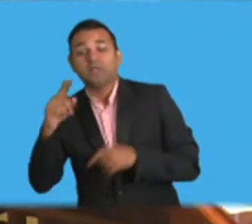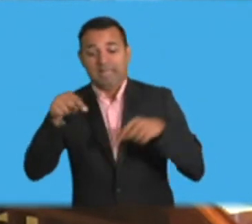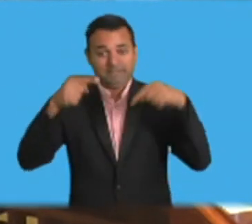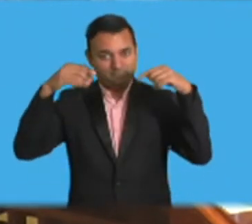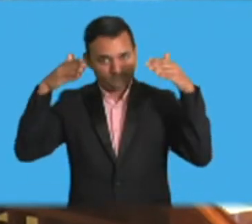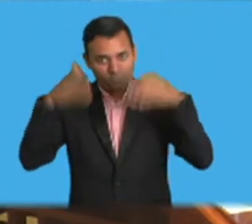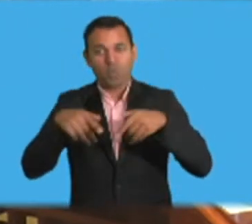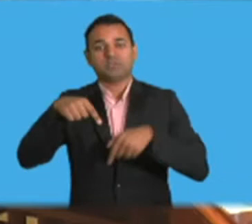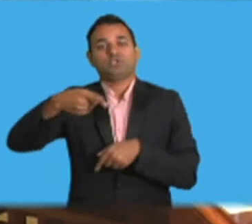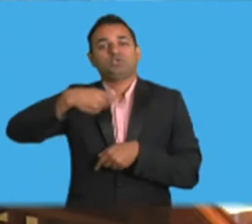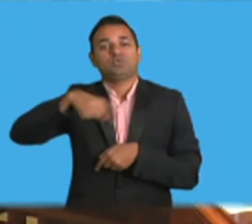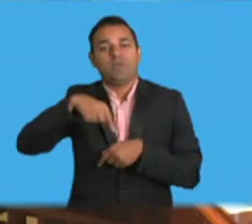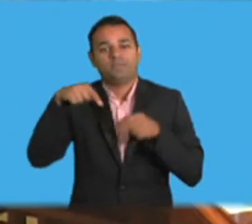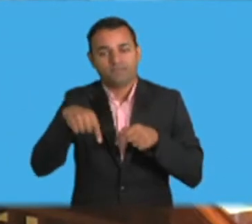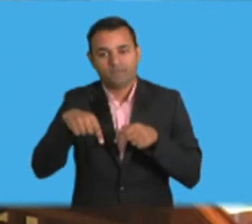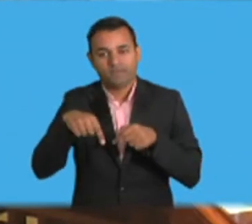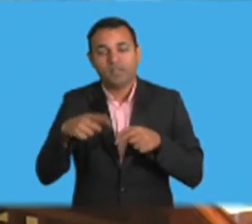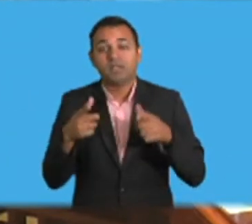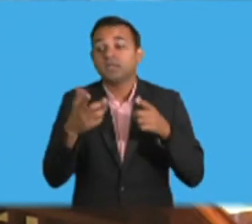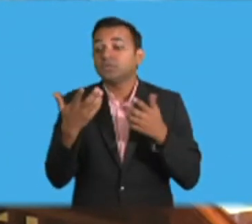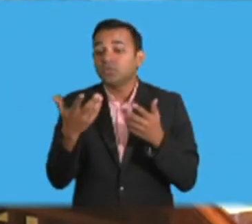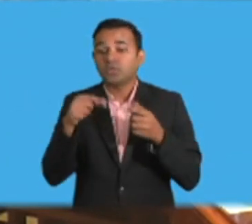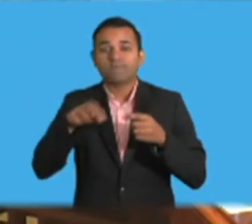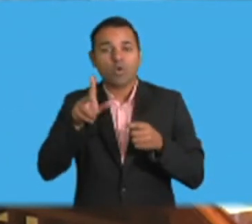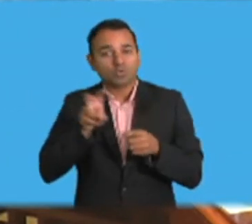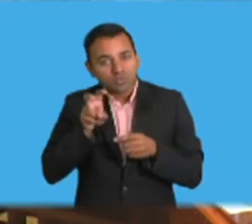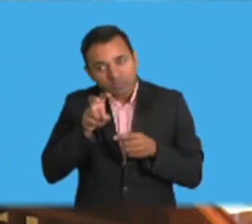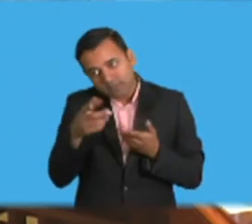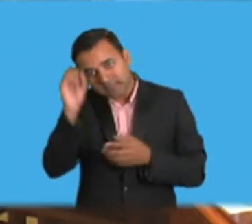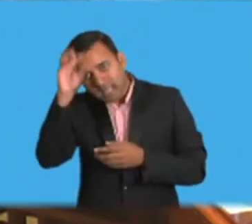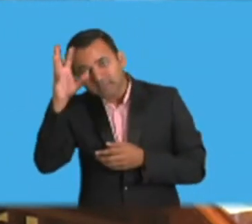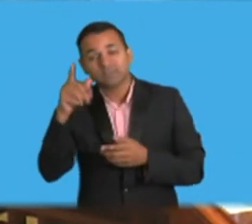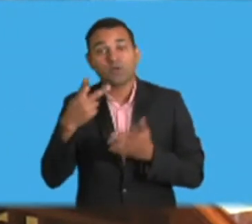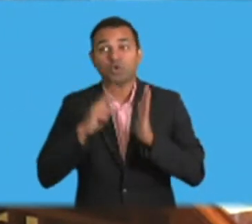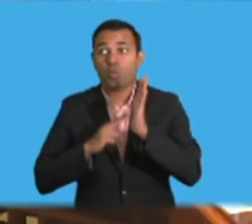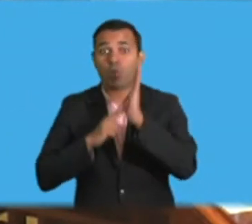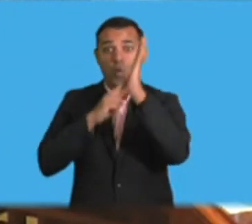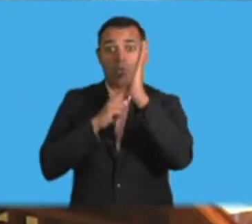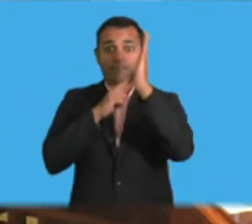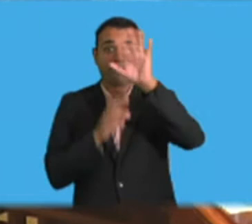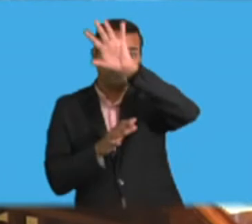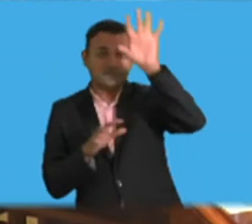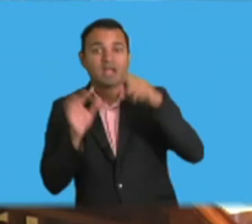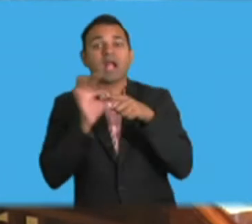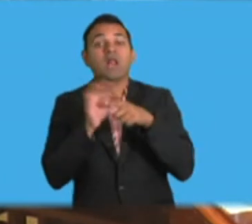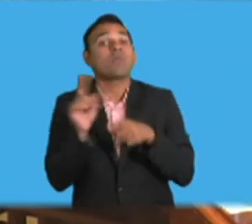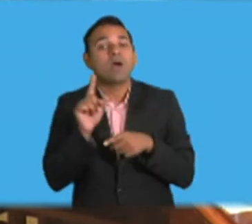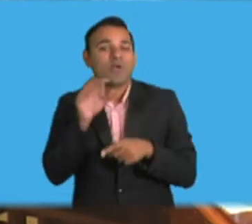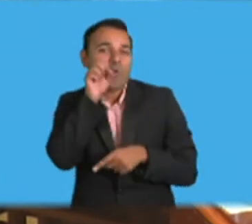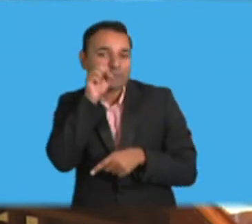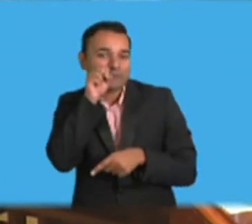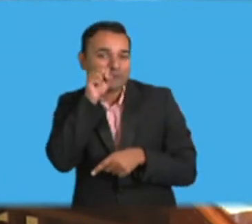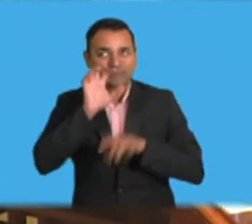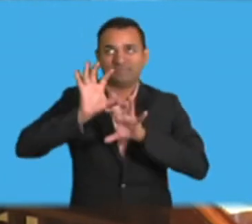all taxis running in the northern division is a shade of orange, while the western taxi plate color